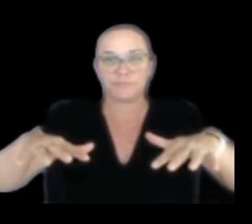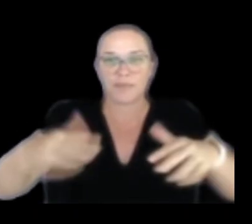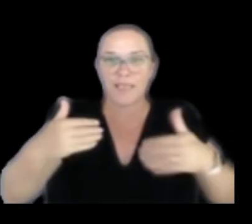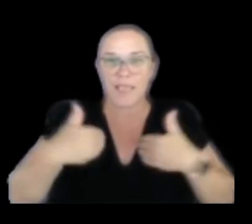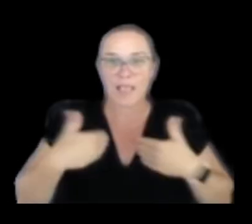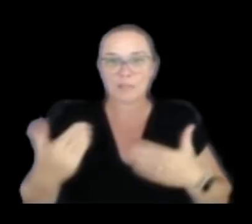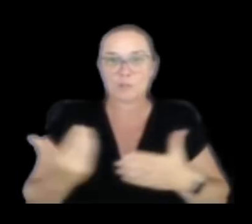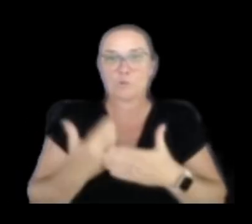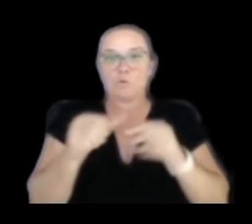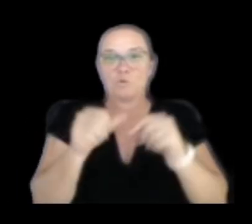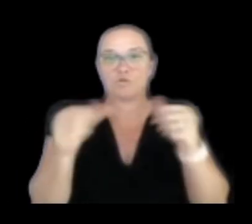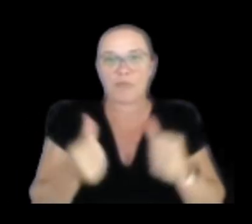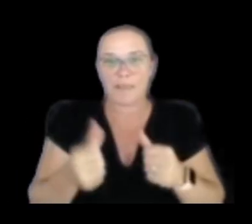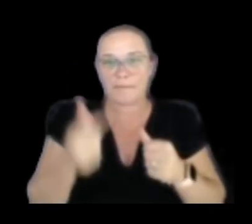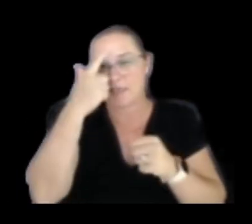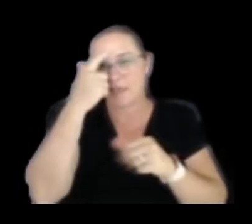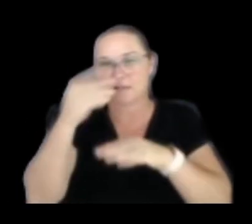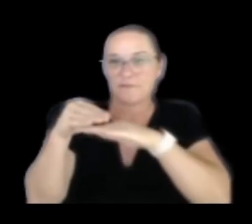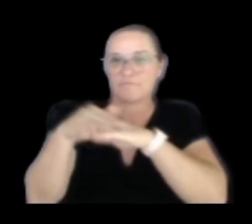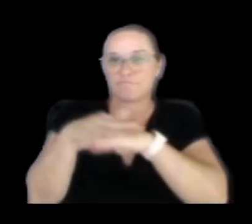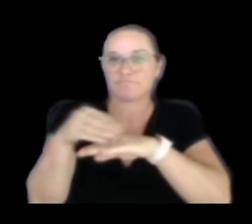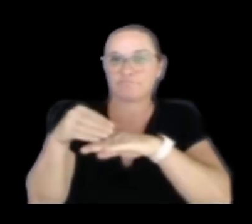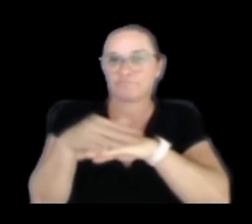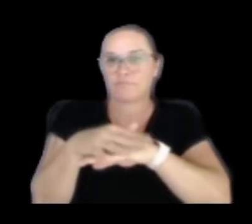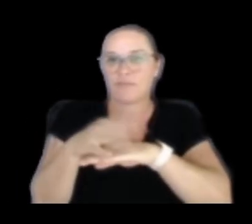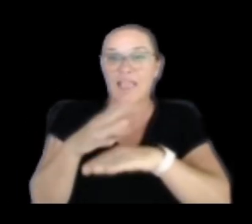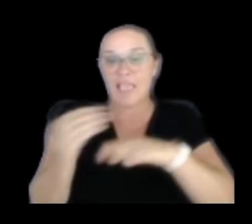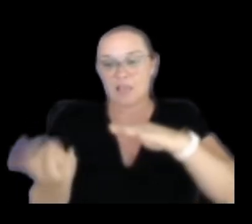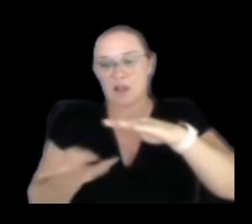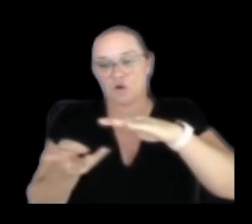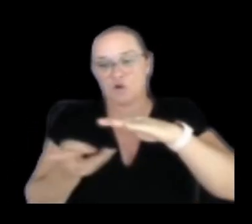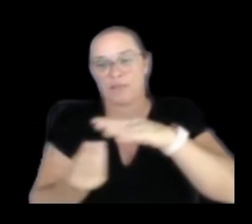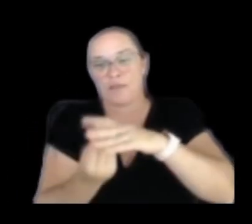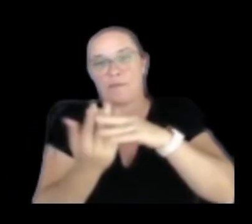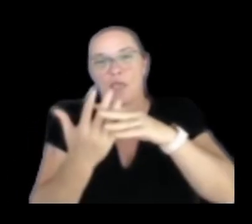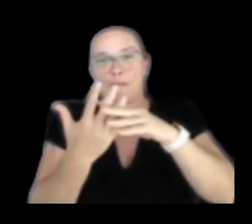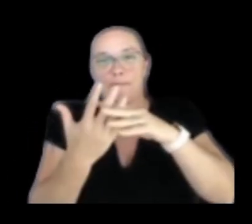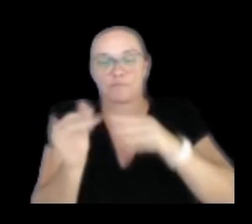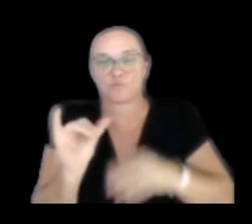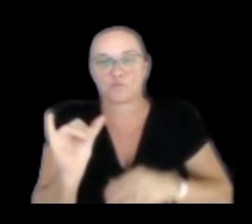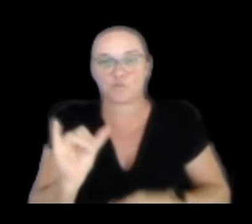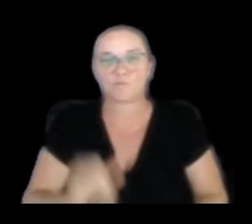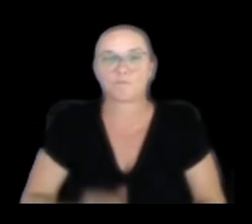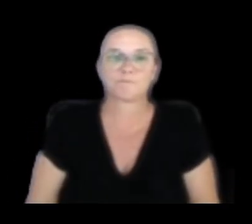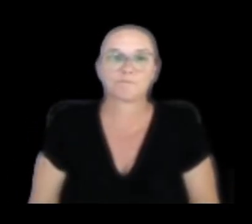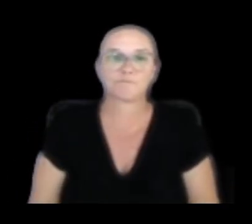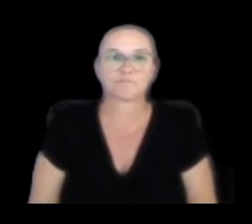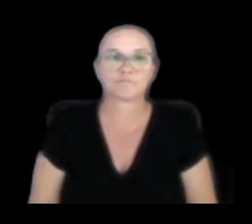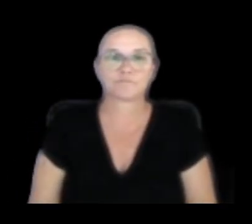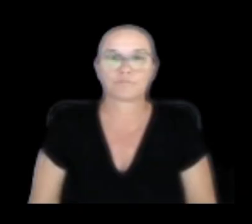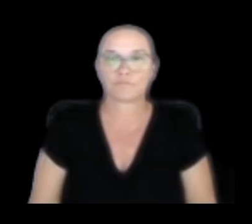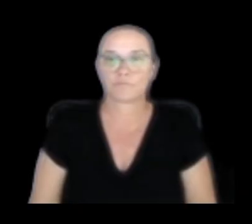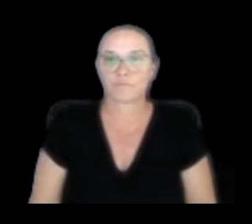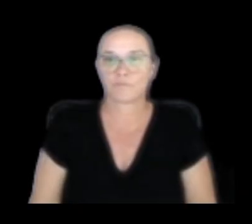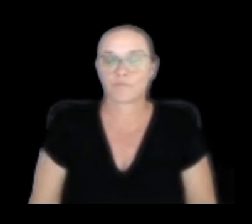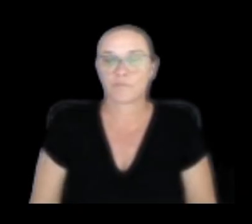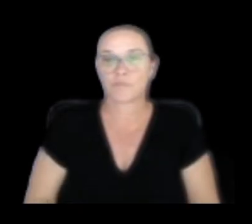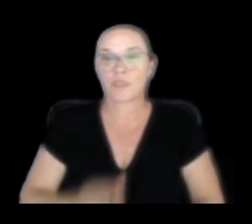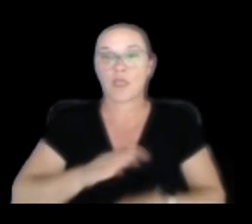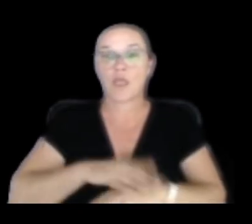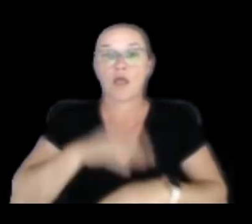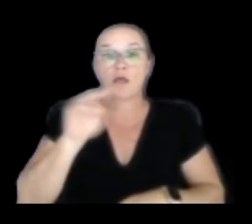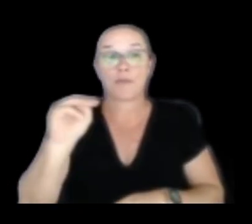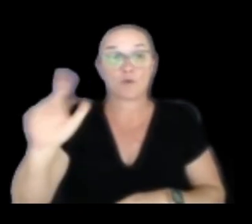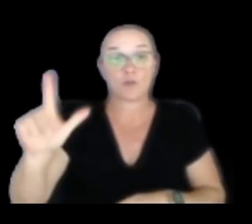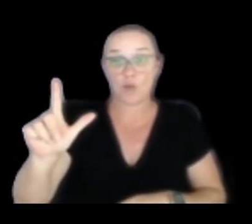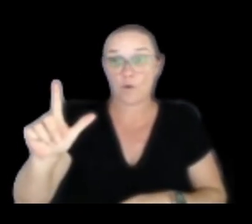these flows and injection of lava from below. That's the B1 camera there. On Mauna Loa, we